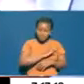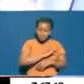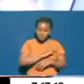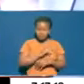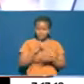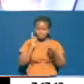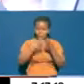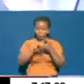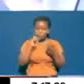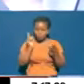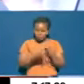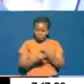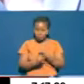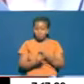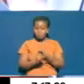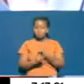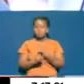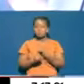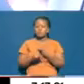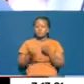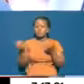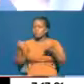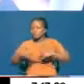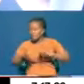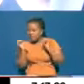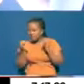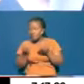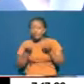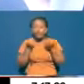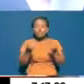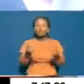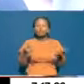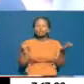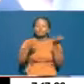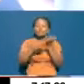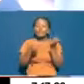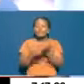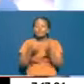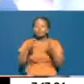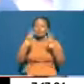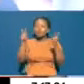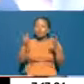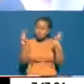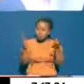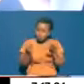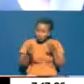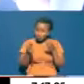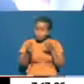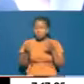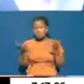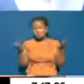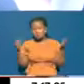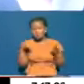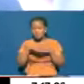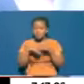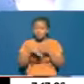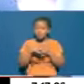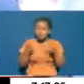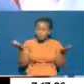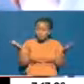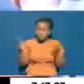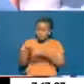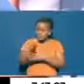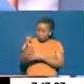One, to deal with technical issues. One of them will set out